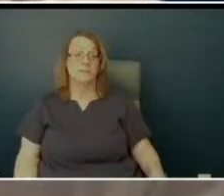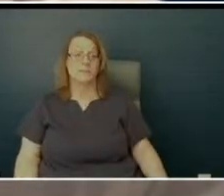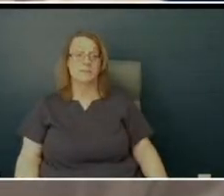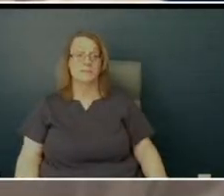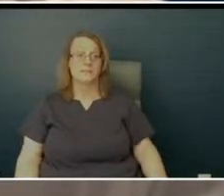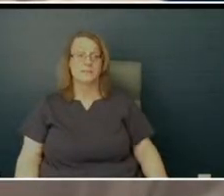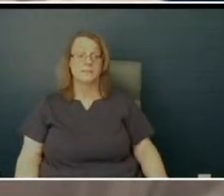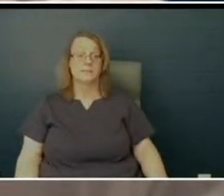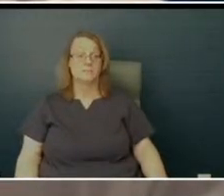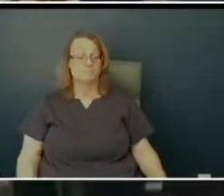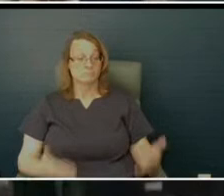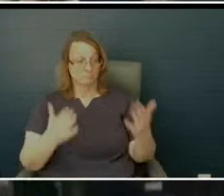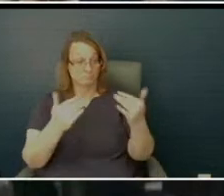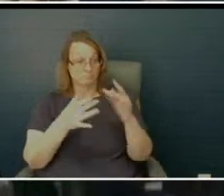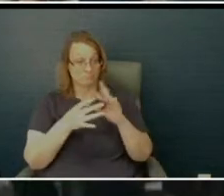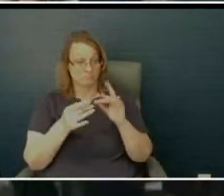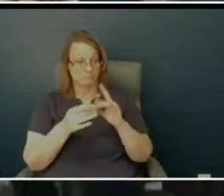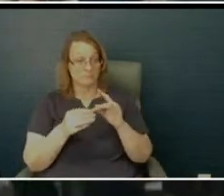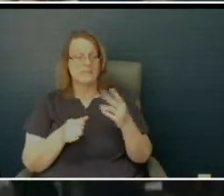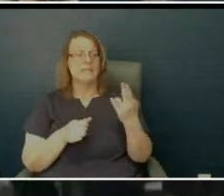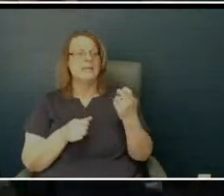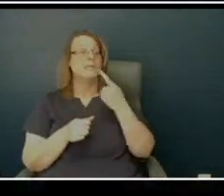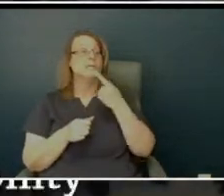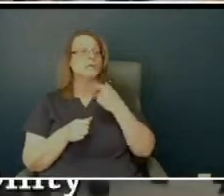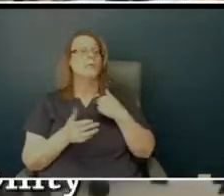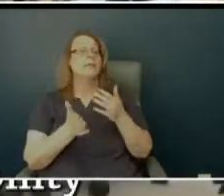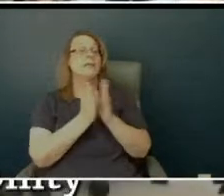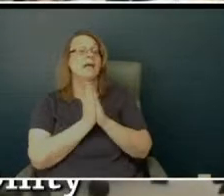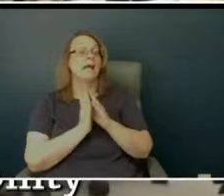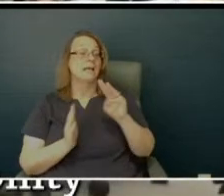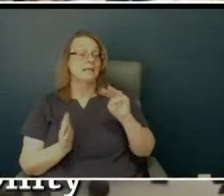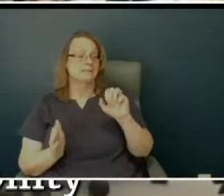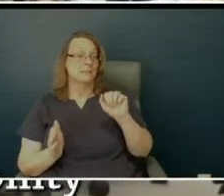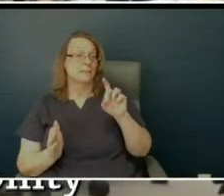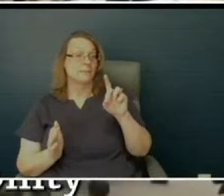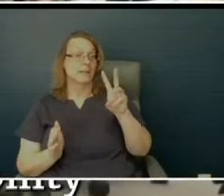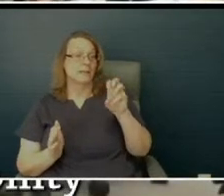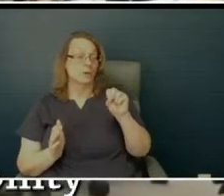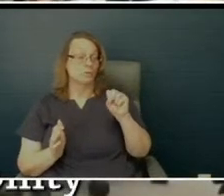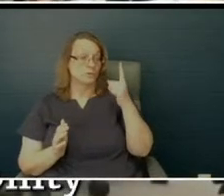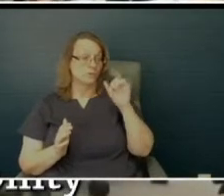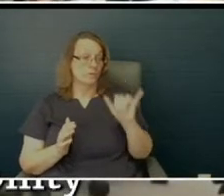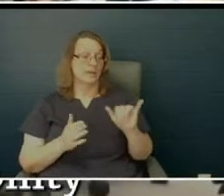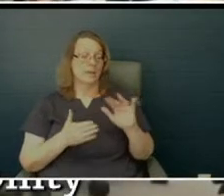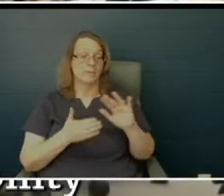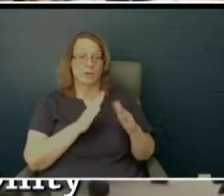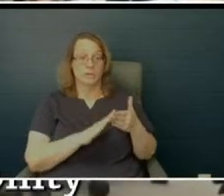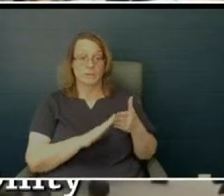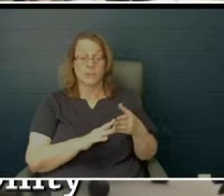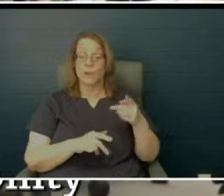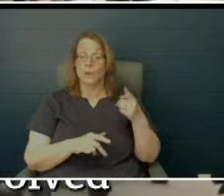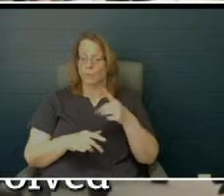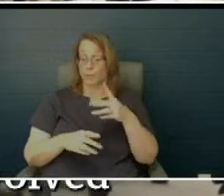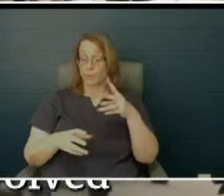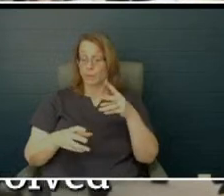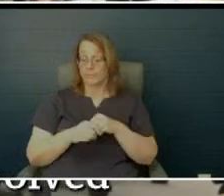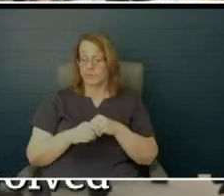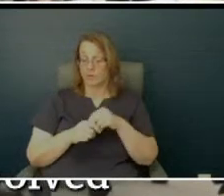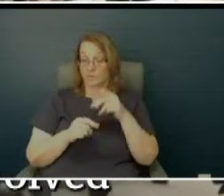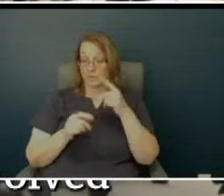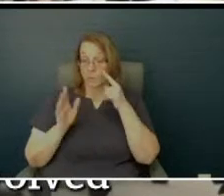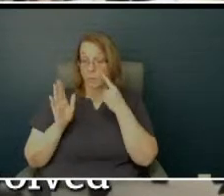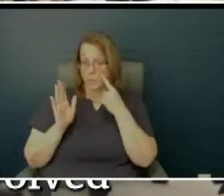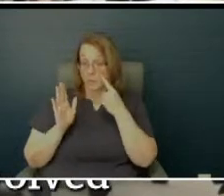about that. He told me to ask Meadows for a pardon. Were you involved in or did you witness any conversations about the possibility of